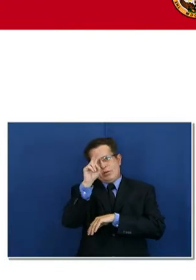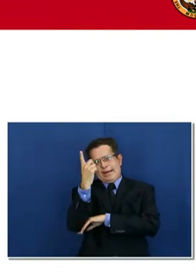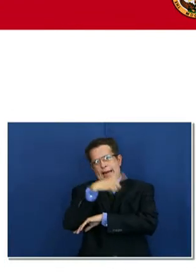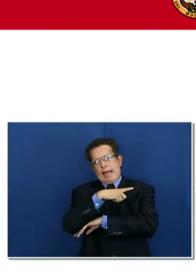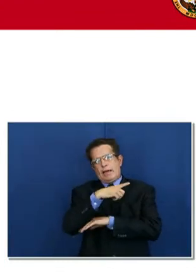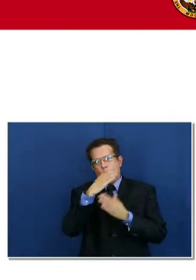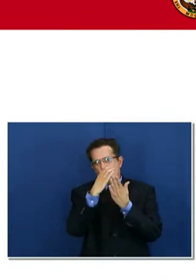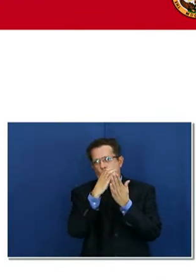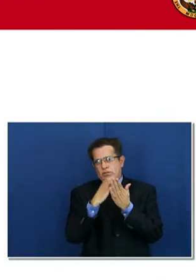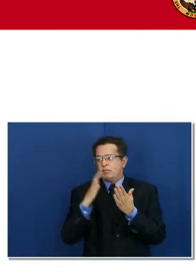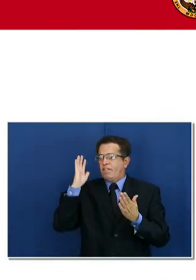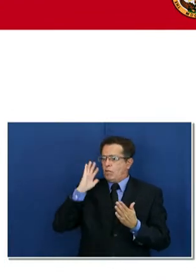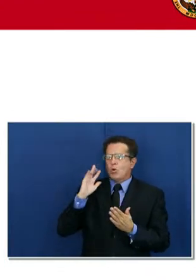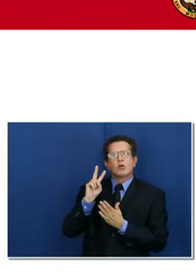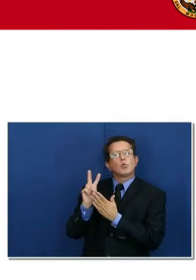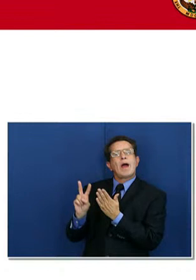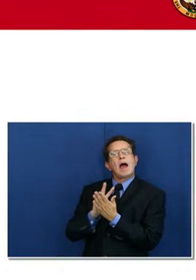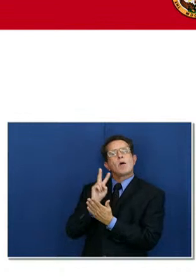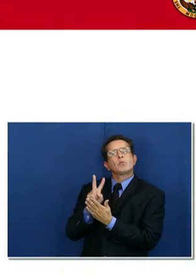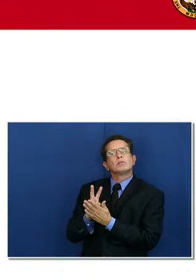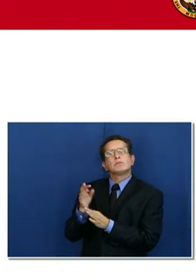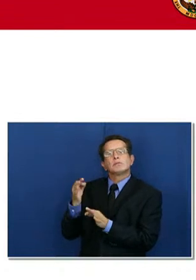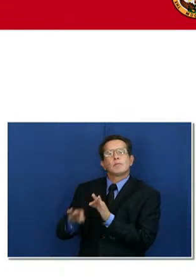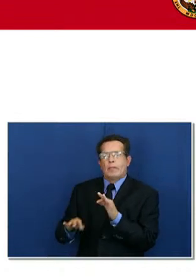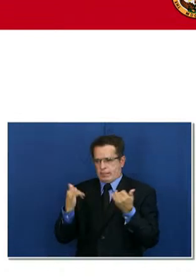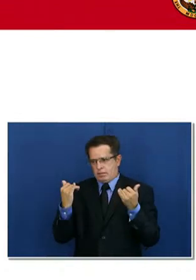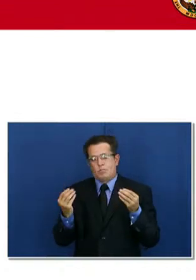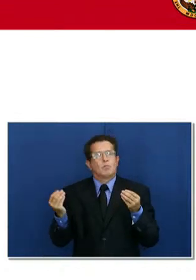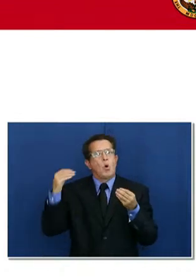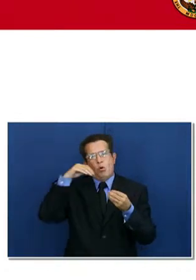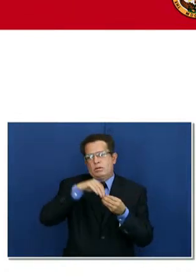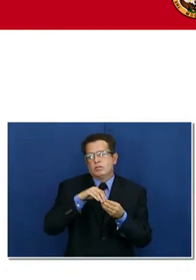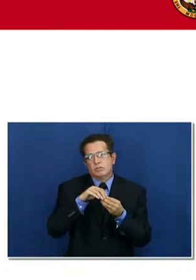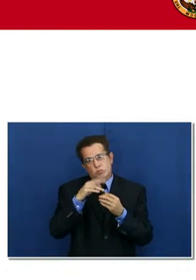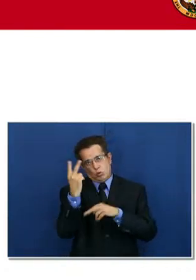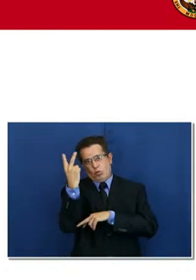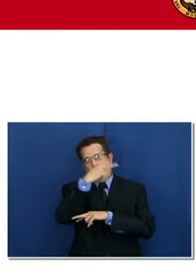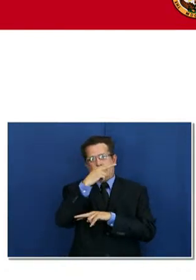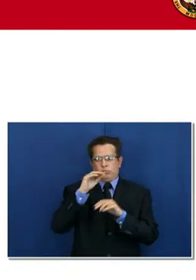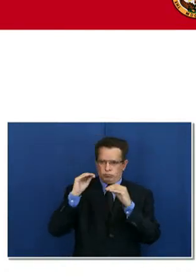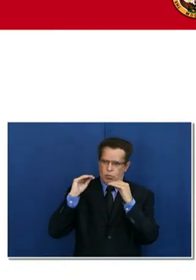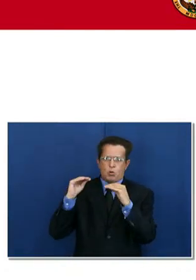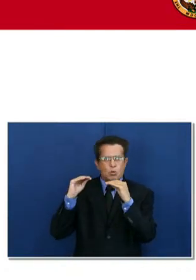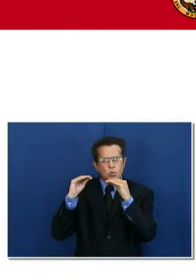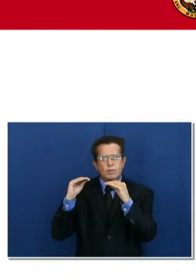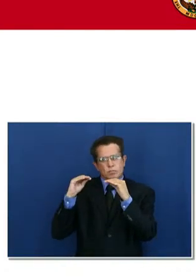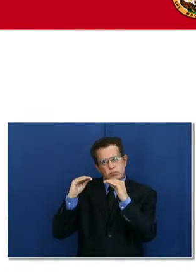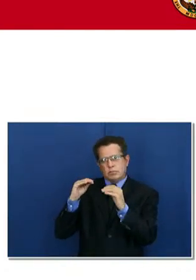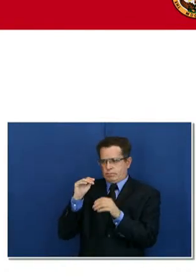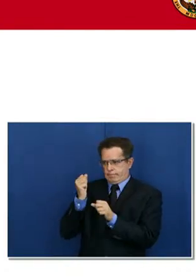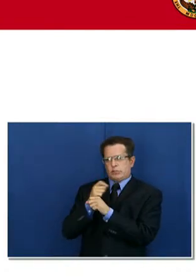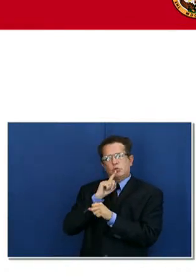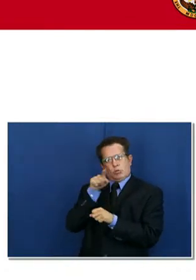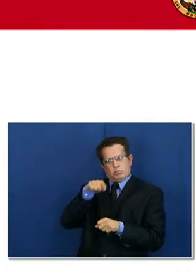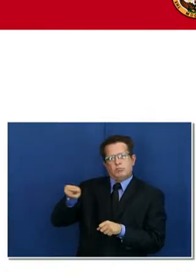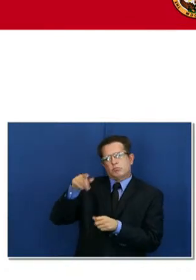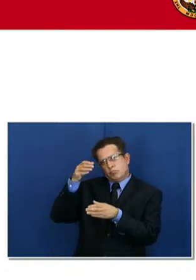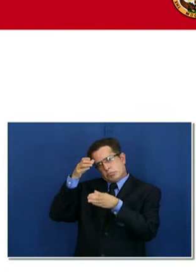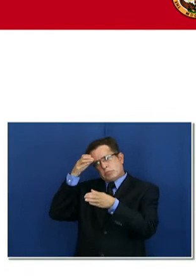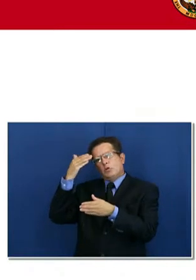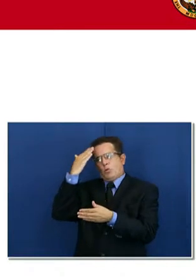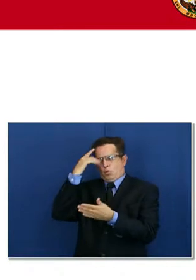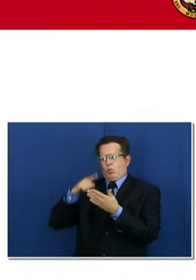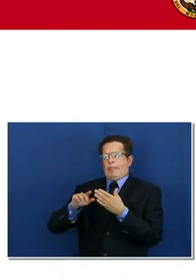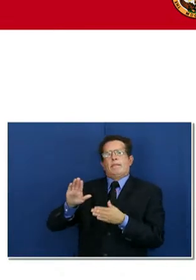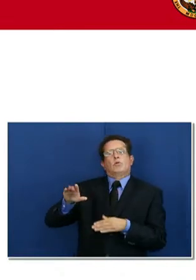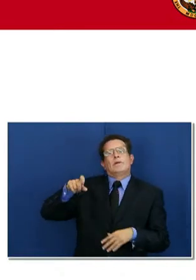as opposed to the normal 2-hour time frame in a traditional neighborhood polling place to learn all that they need to